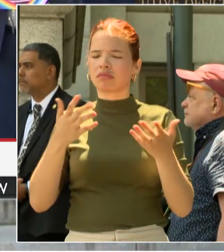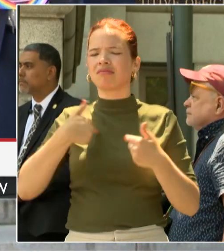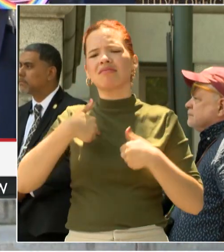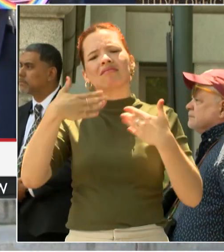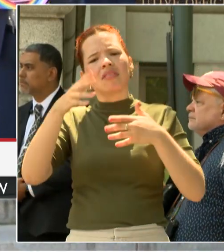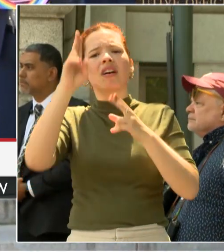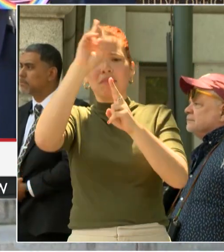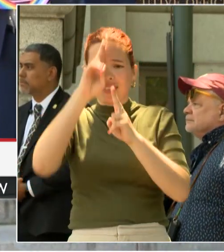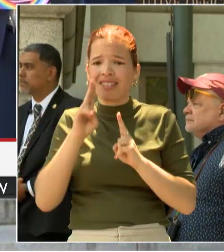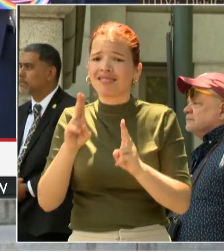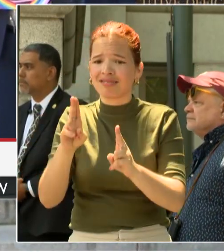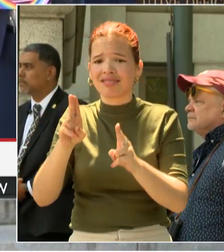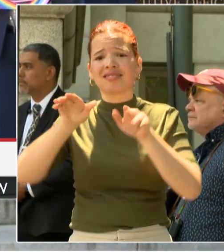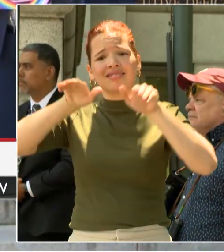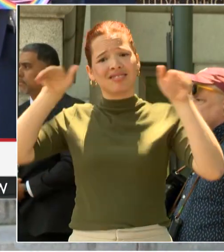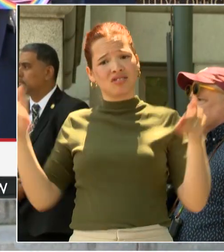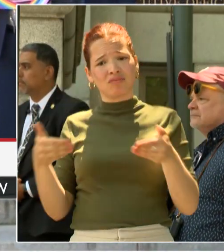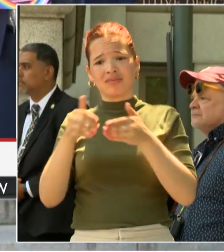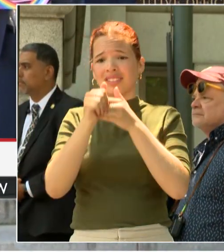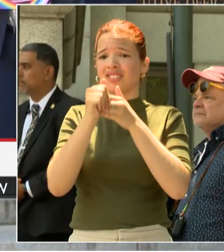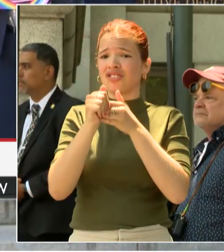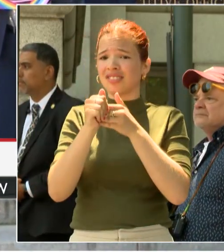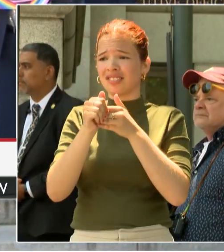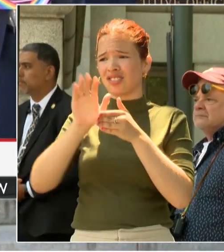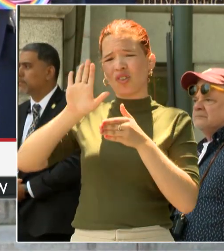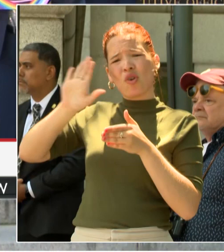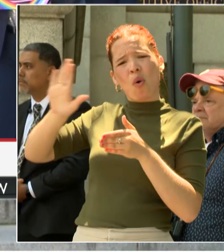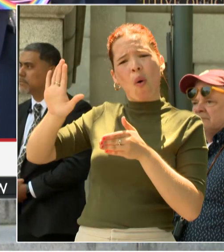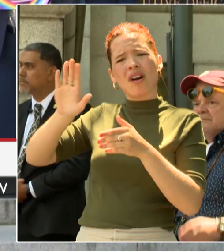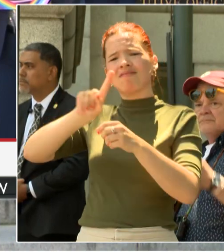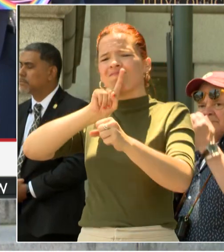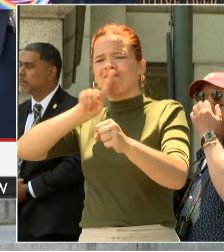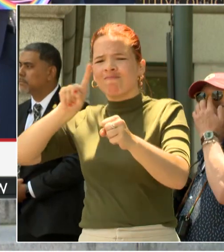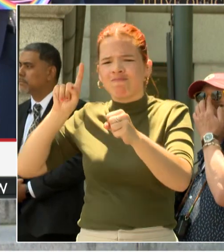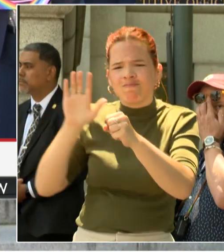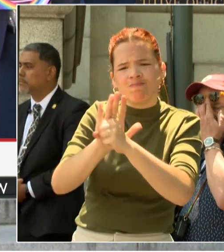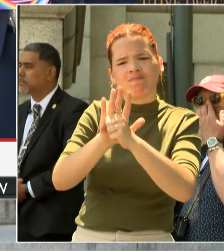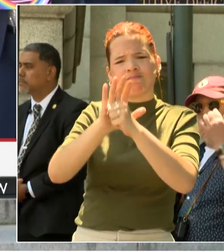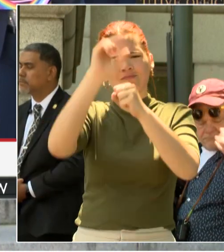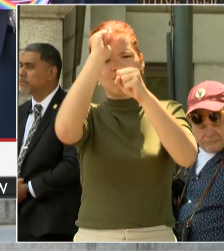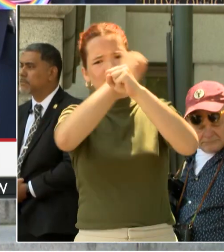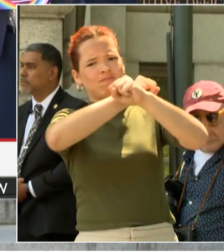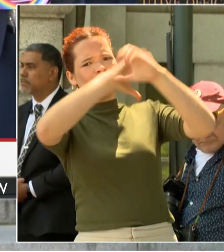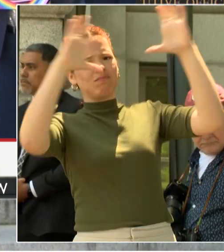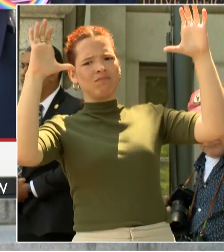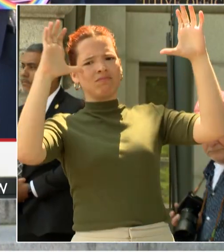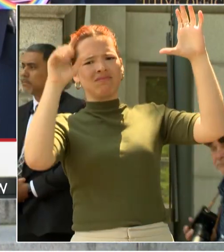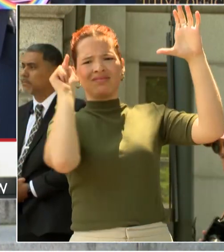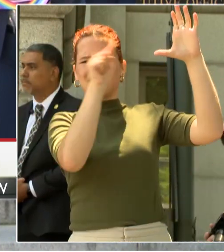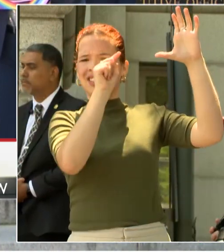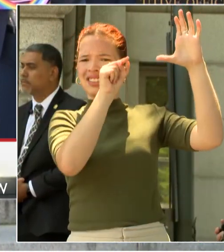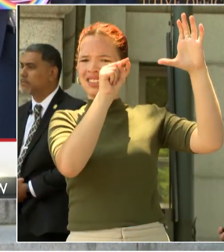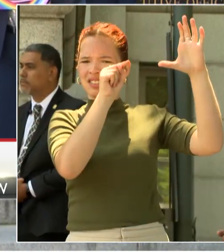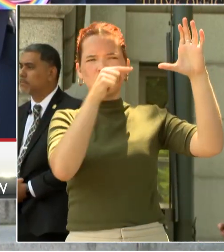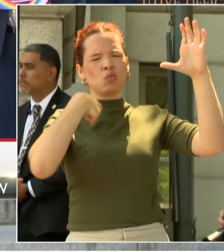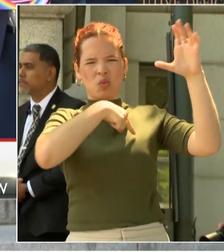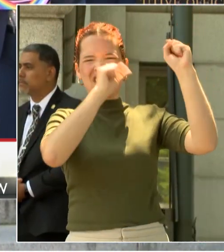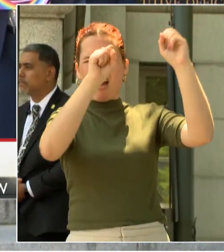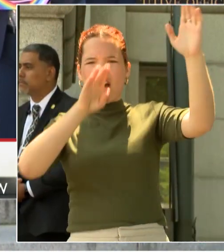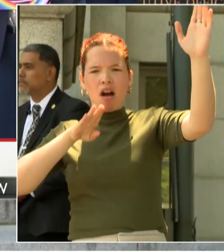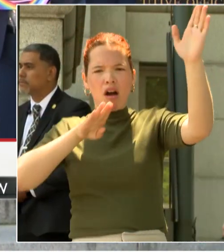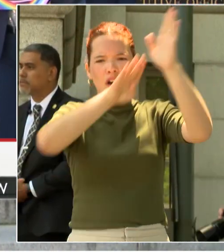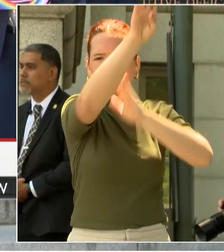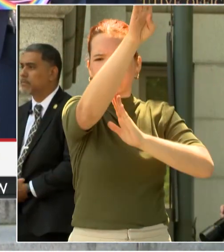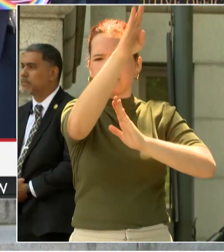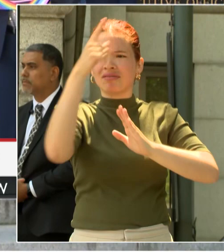a leader whose dedication and vision have propelled our city forward, ensuring that every agency and